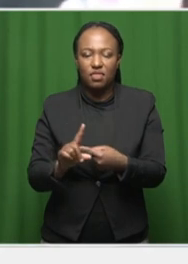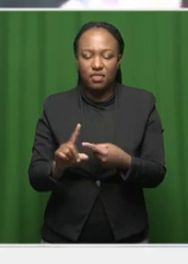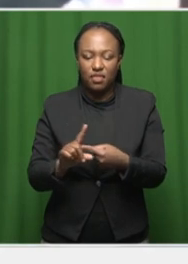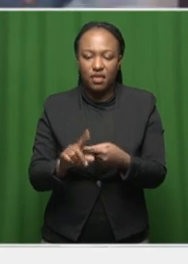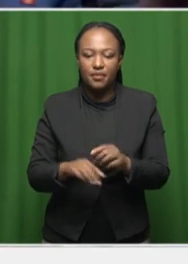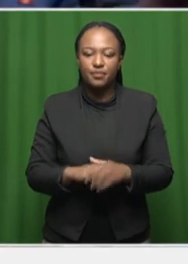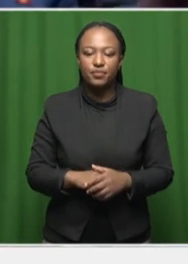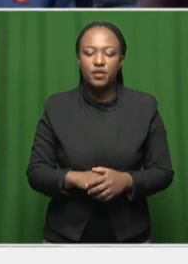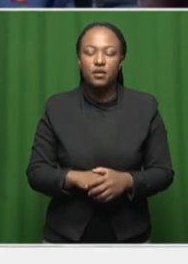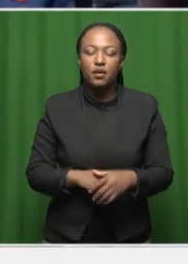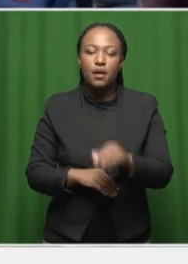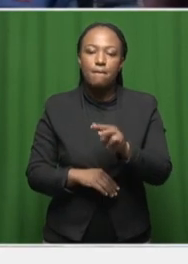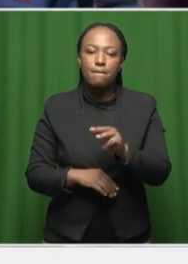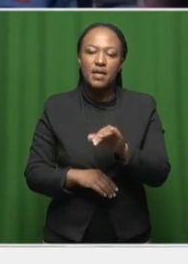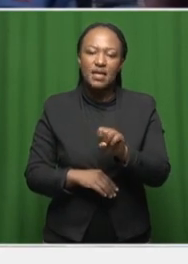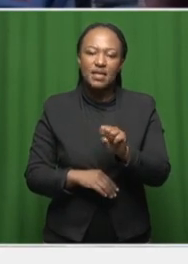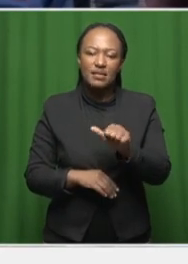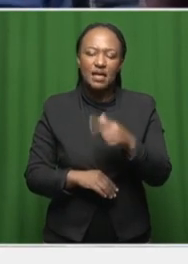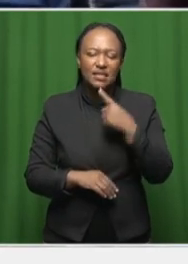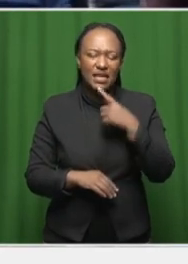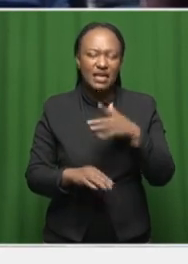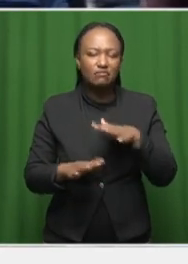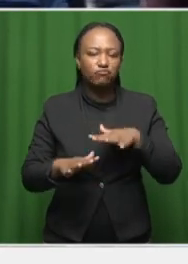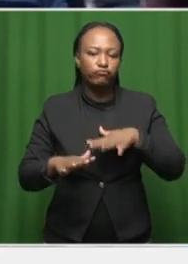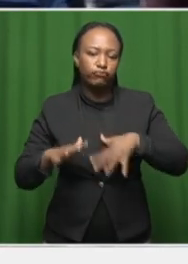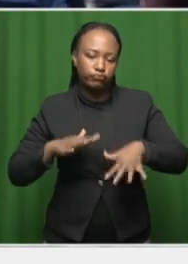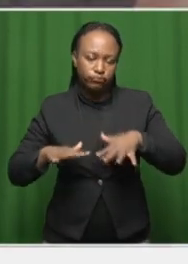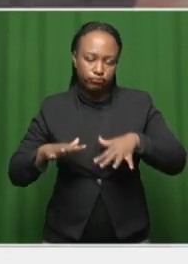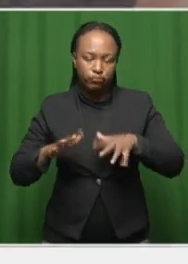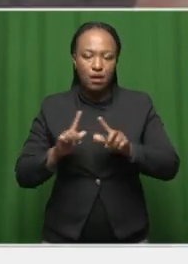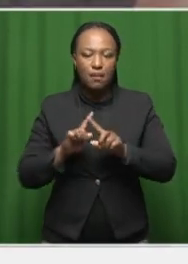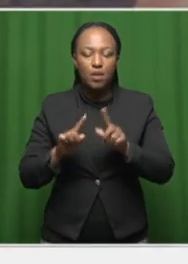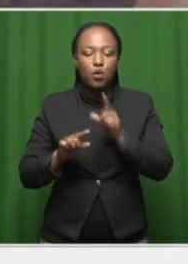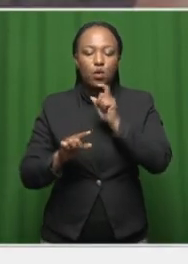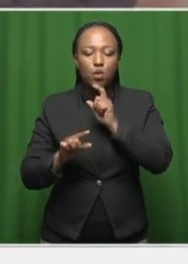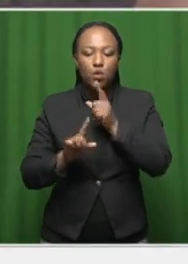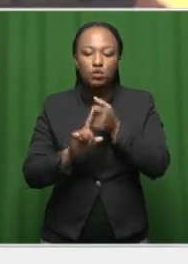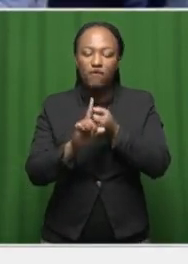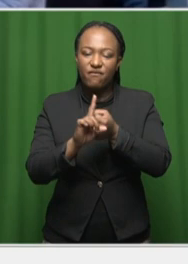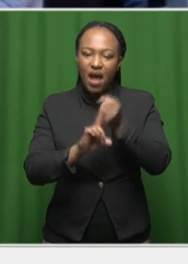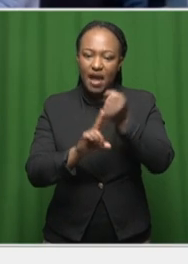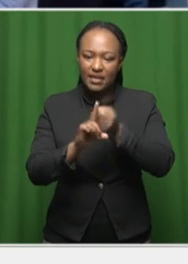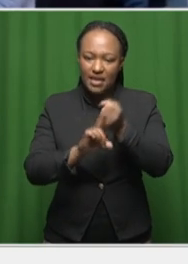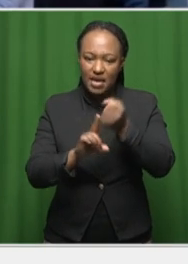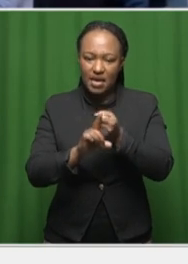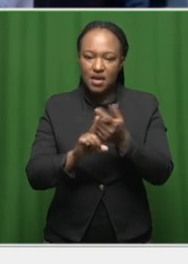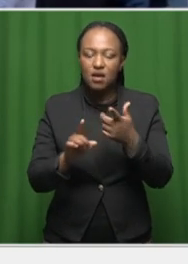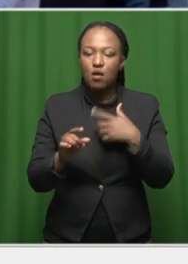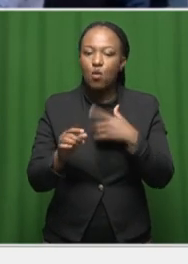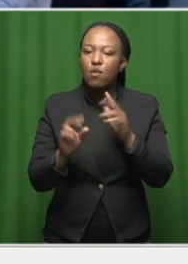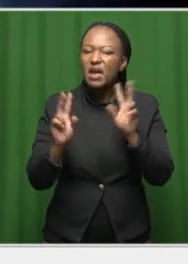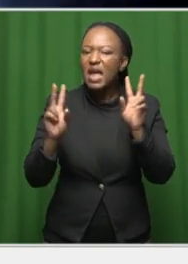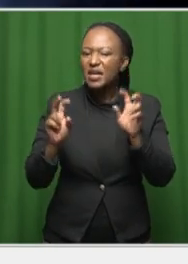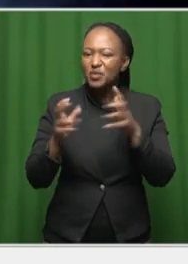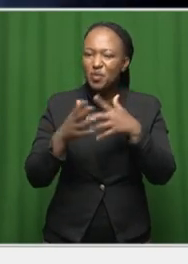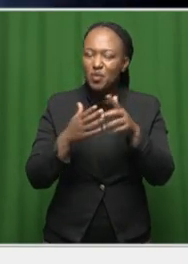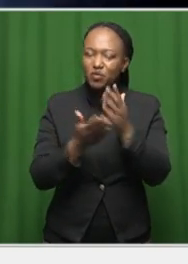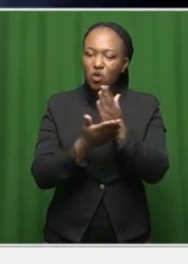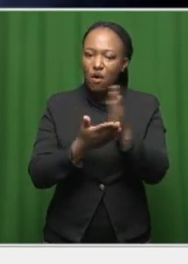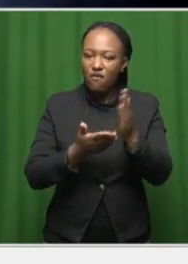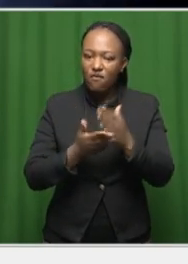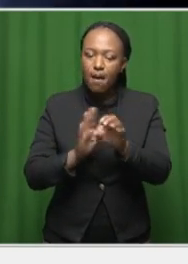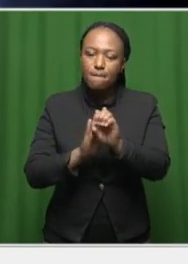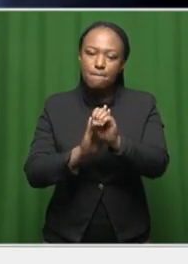MISA, says while this looks like a setback, it must be used as a fighting chance to elevate issues that continue to put